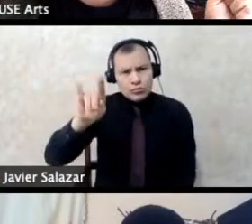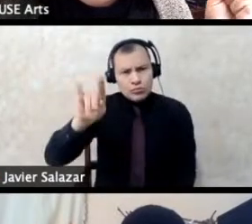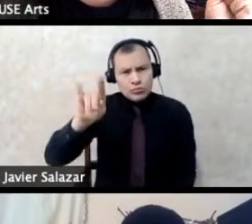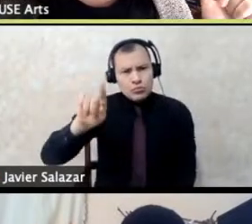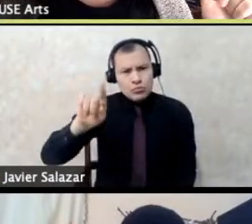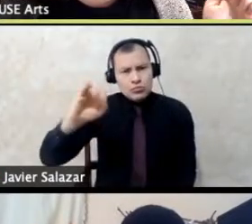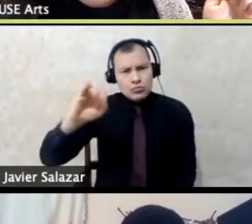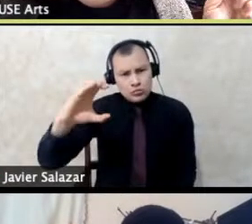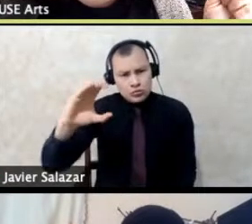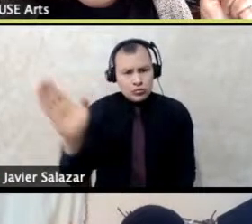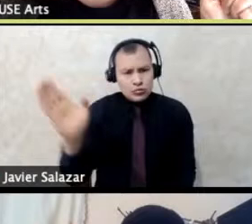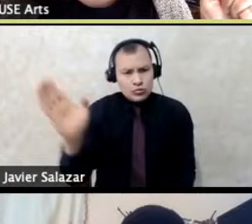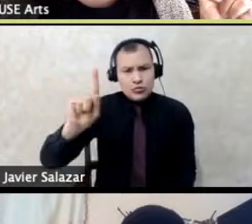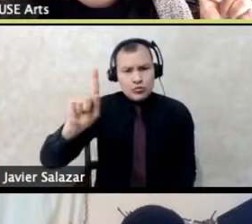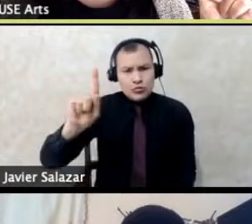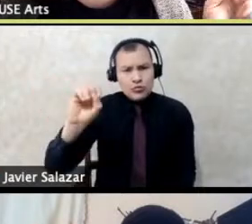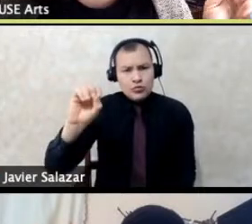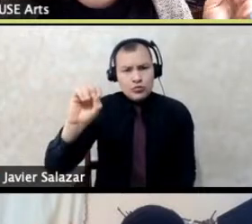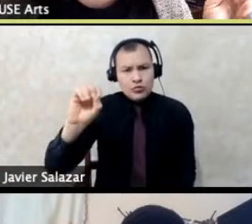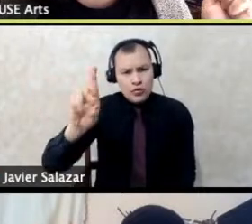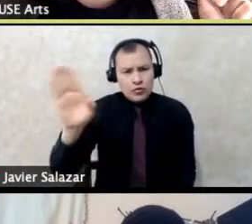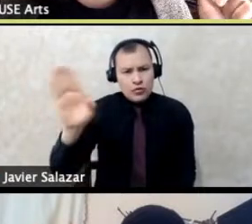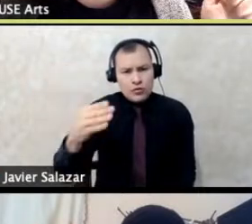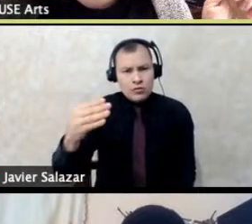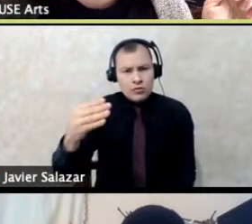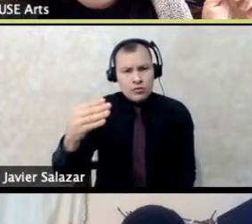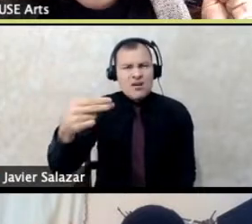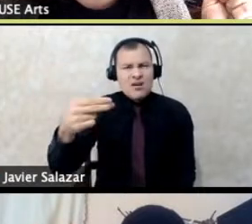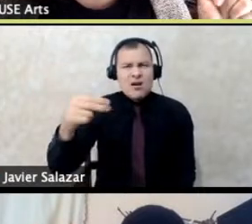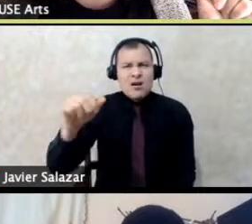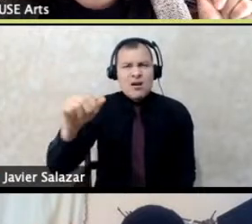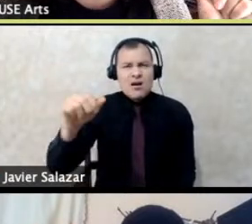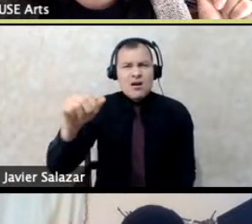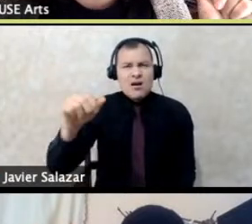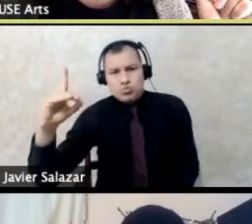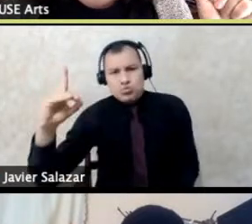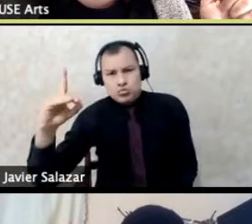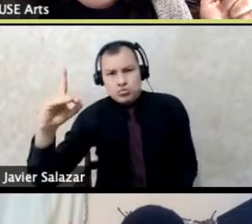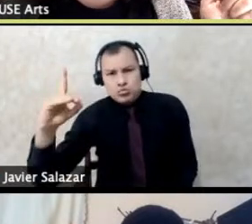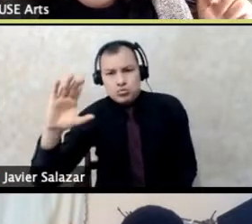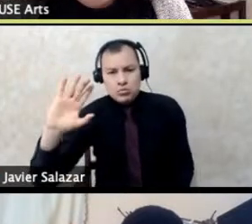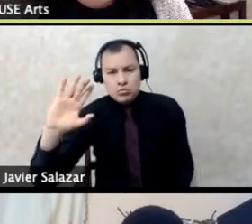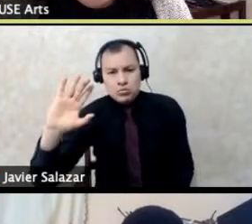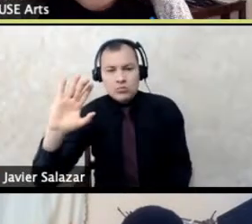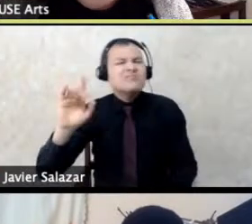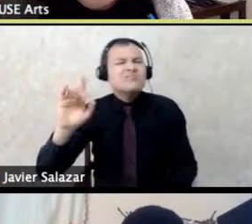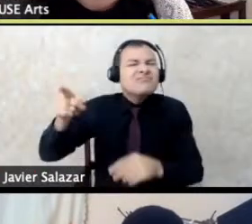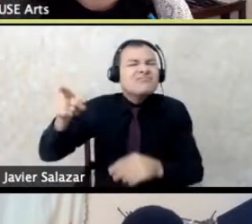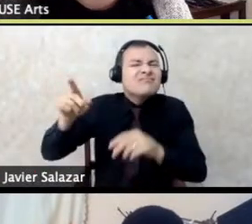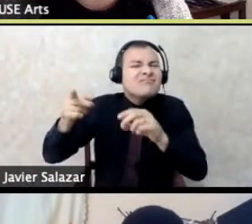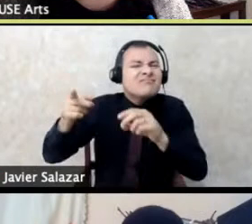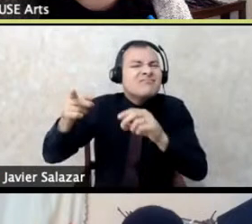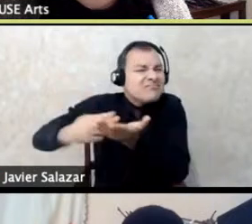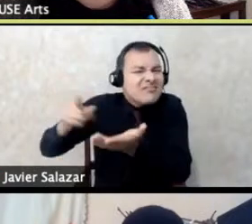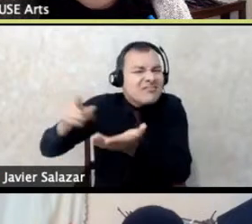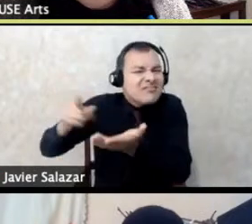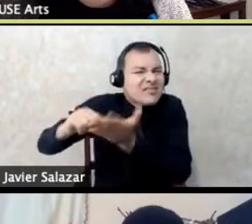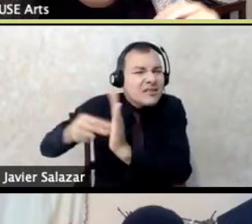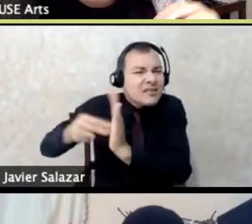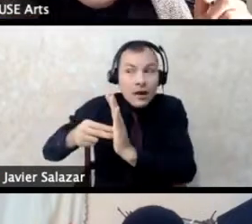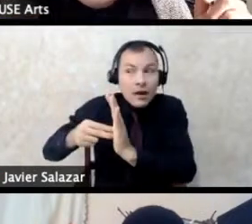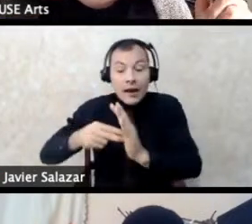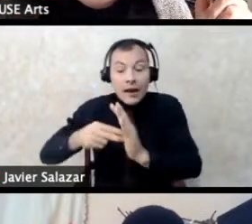the founders of an organization named Music, I think it's from Hope. Music from